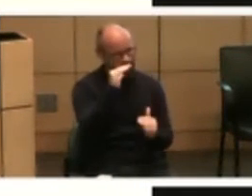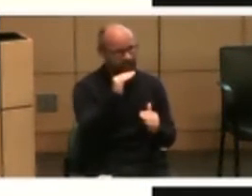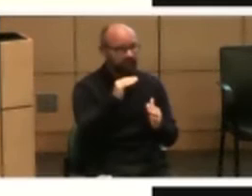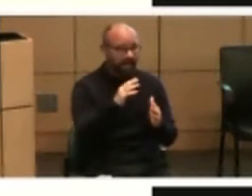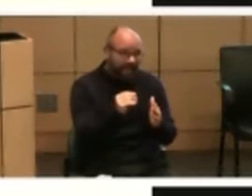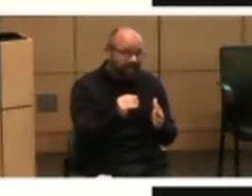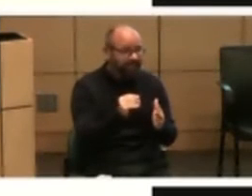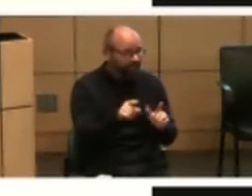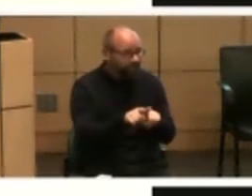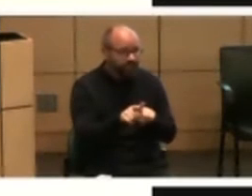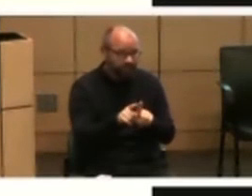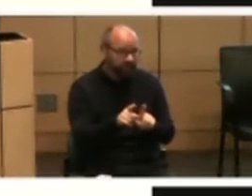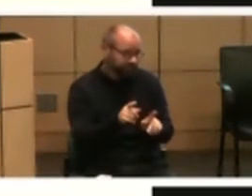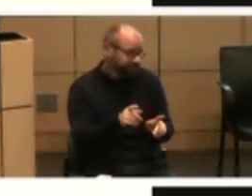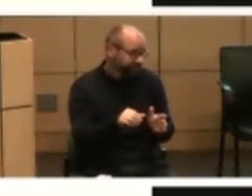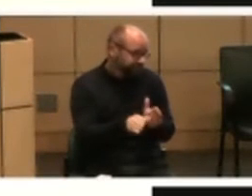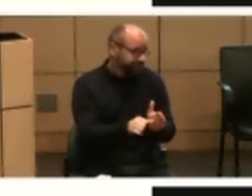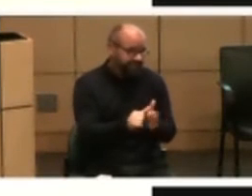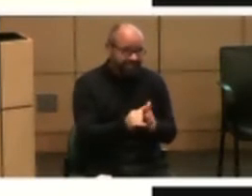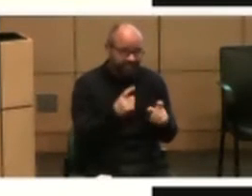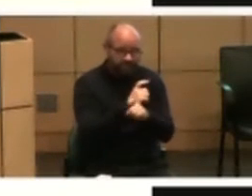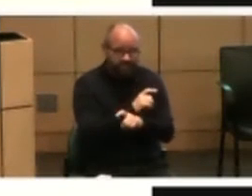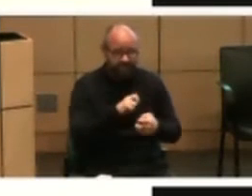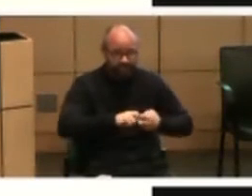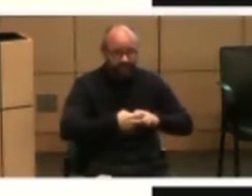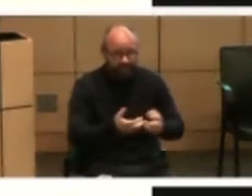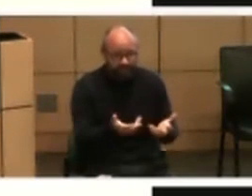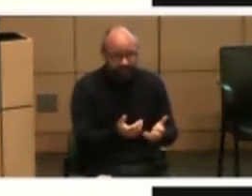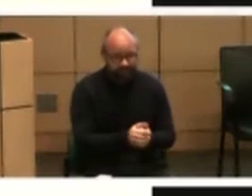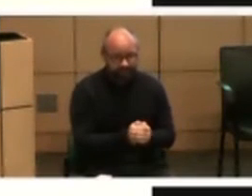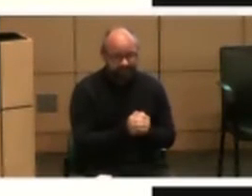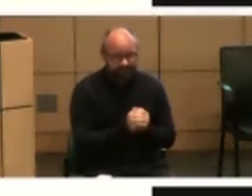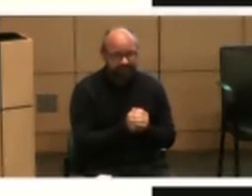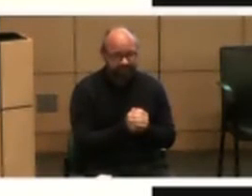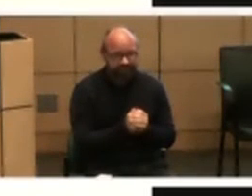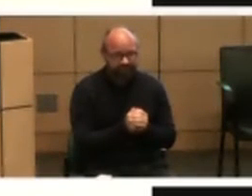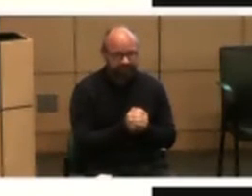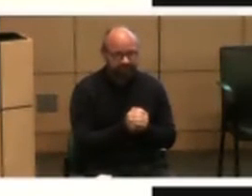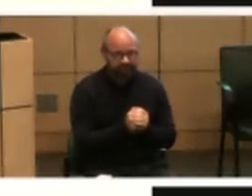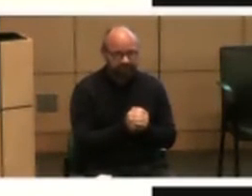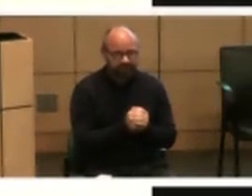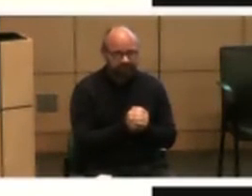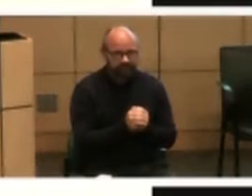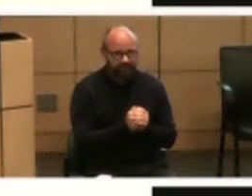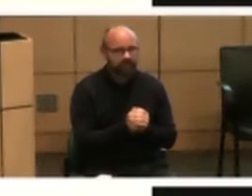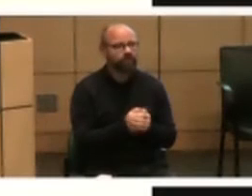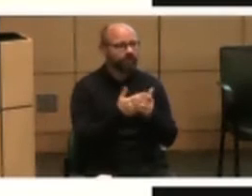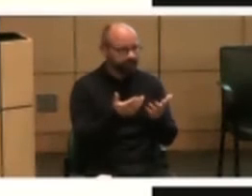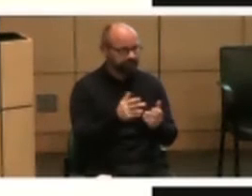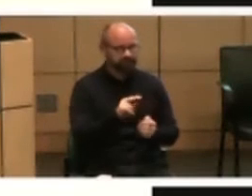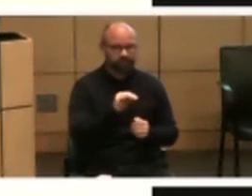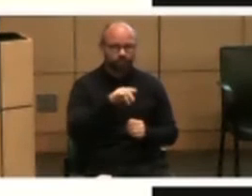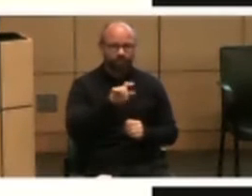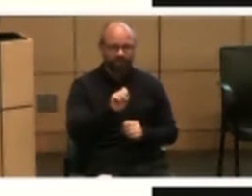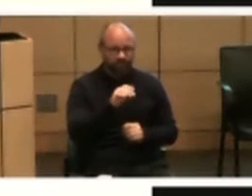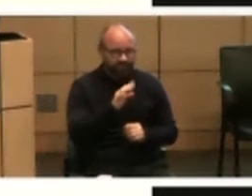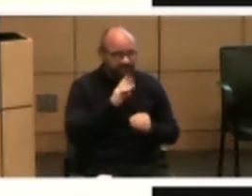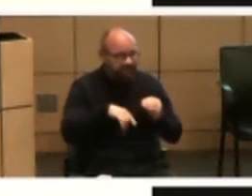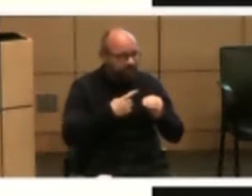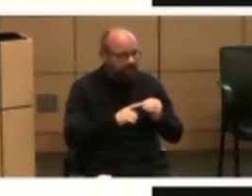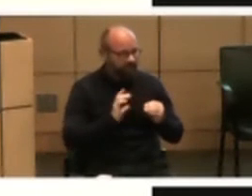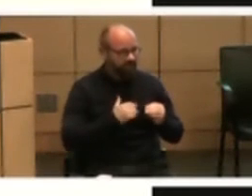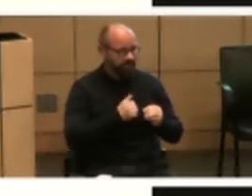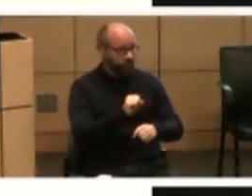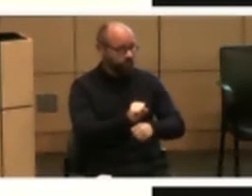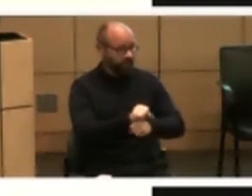problem that we need to think about more. Nicole is going to talk about our work in complex environments in children